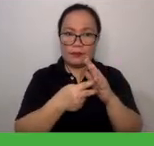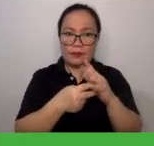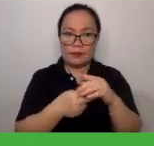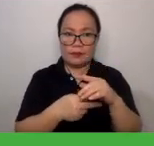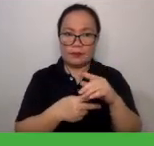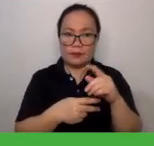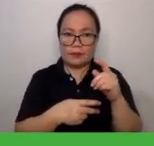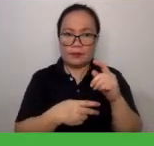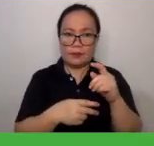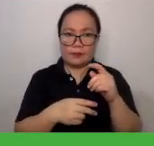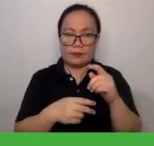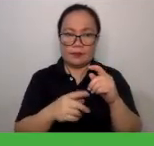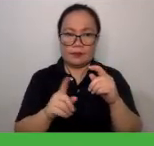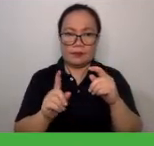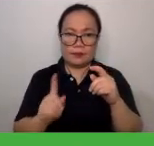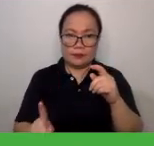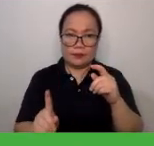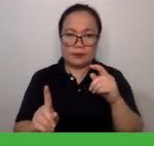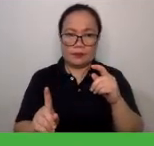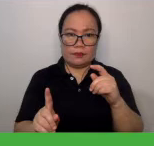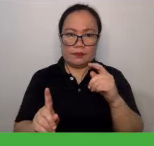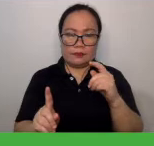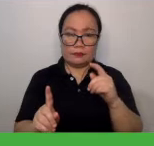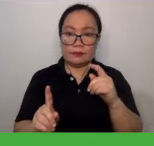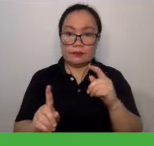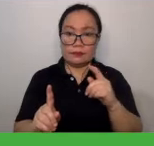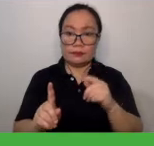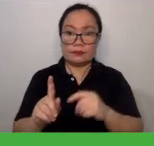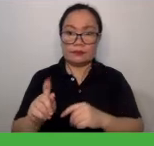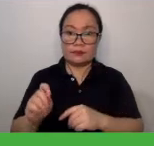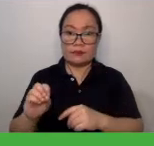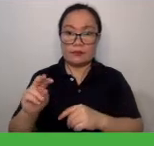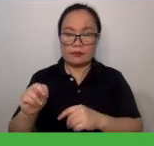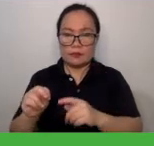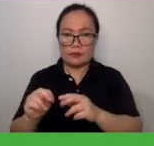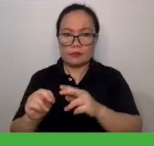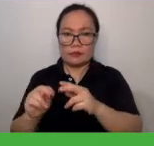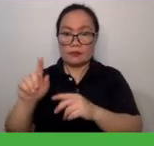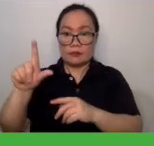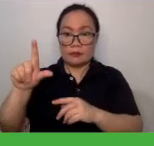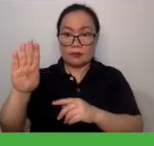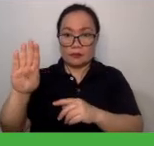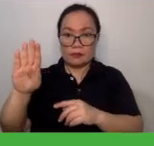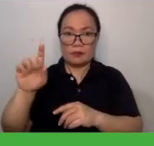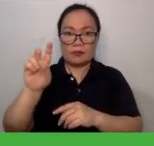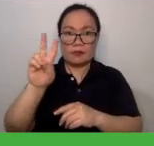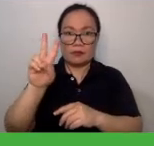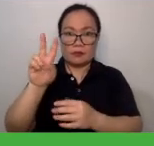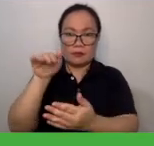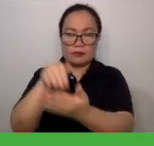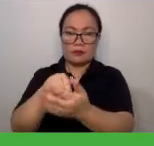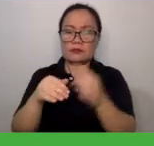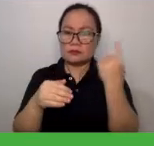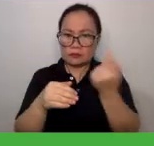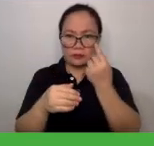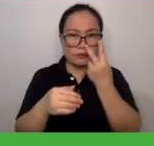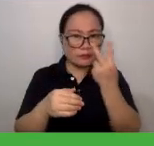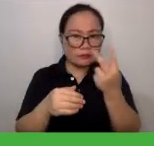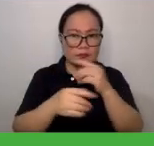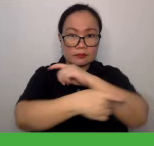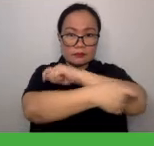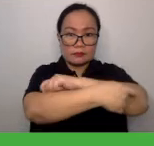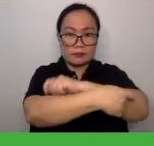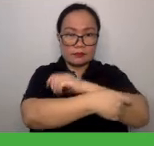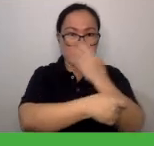dun sa tons, ang ilalagay mo ay 1. Sa pounds, ang ilalagay mo ay 2,000. So, lagi kang tingin sa table of equivalence